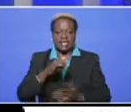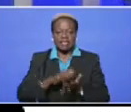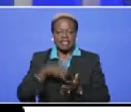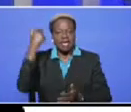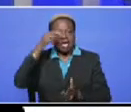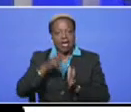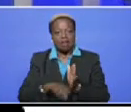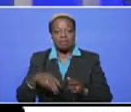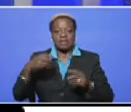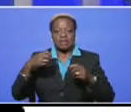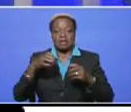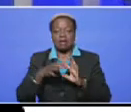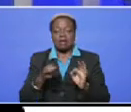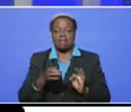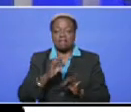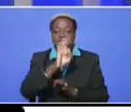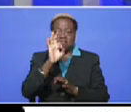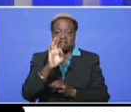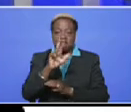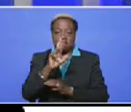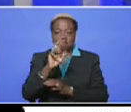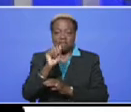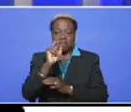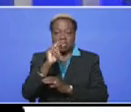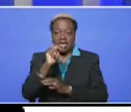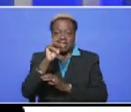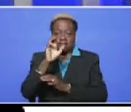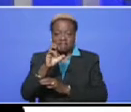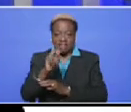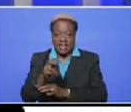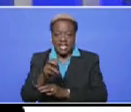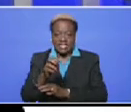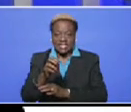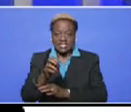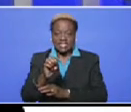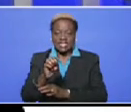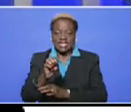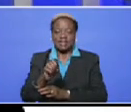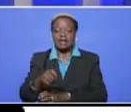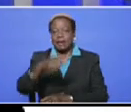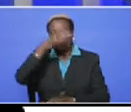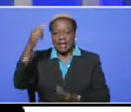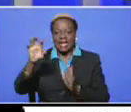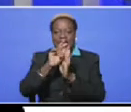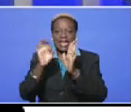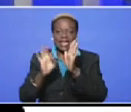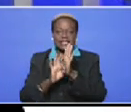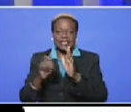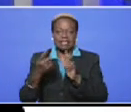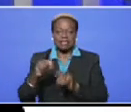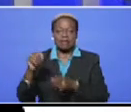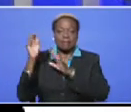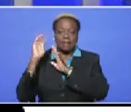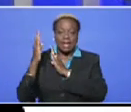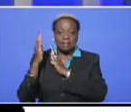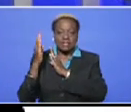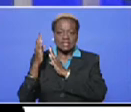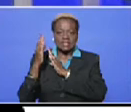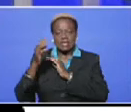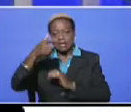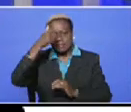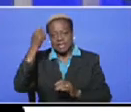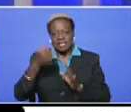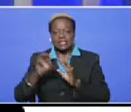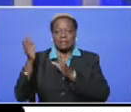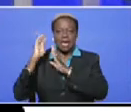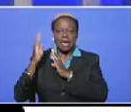has blacklisted the Bahamas. He indicated in a communication this morning that the blacklisting is a result of the Bahamas' perceived